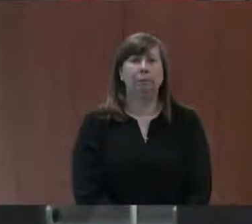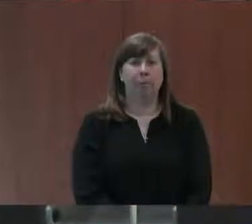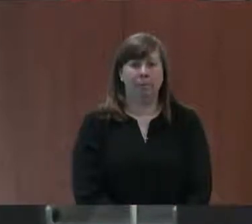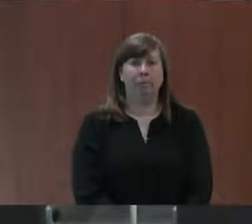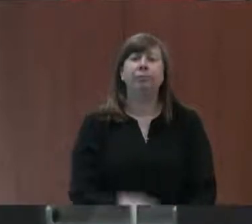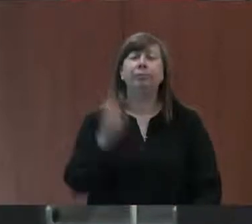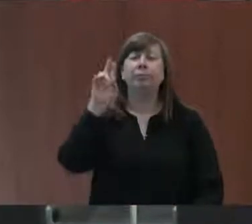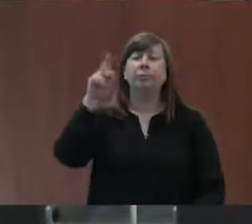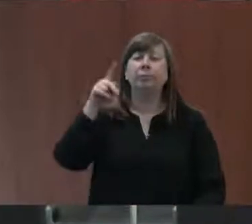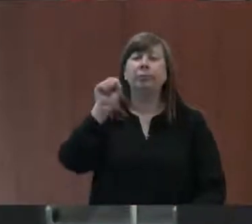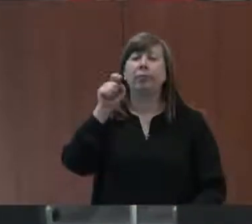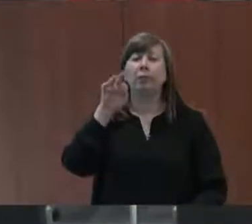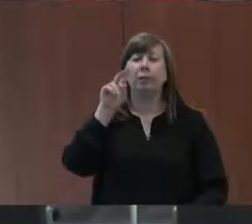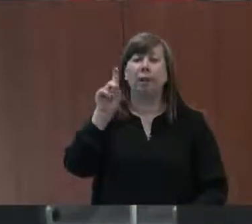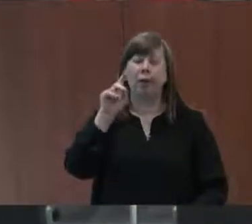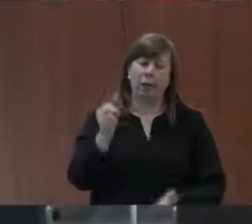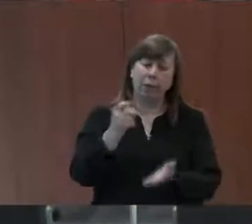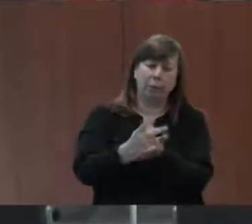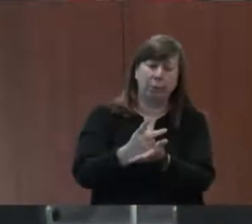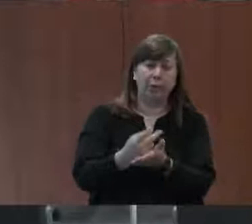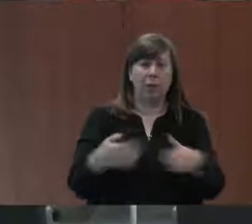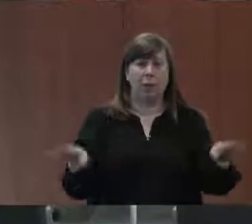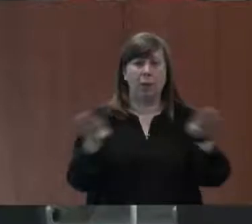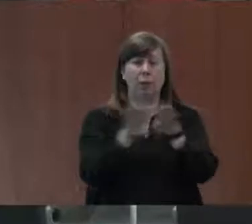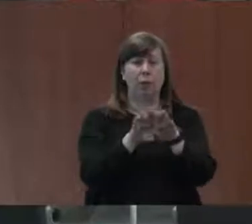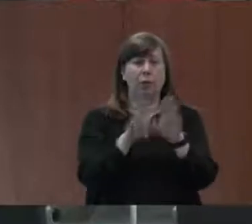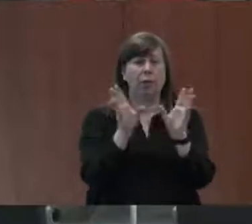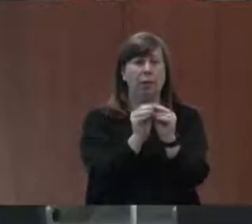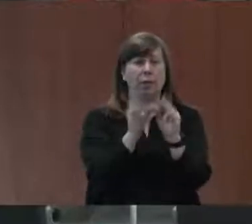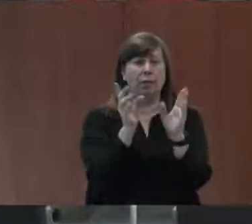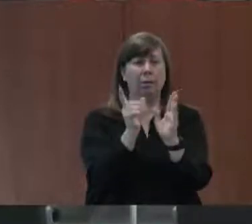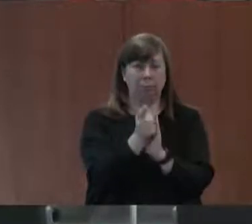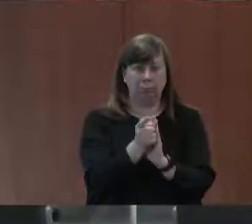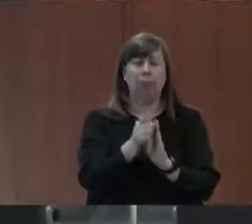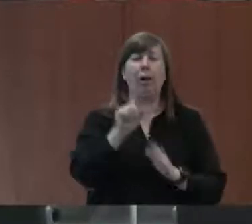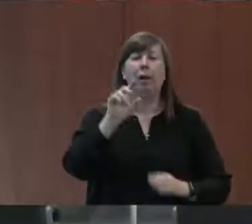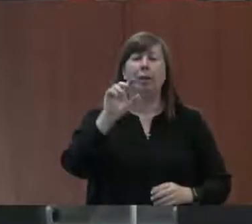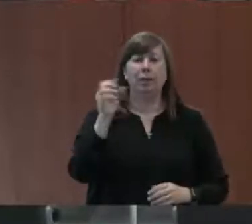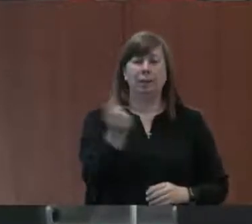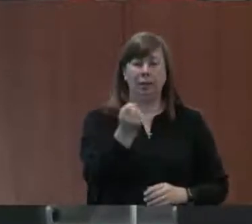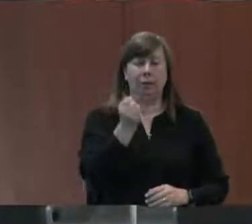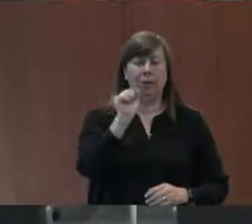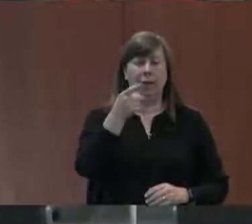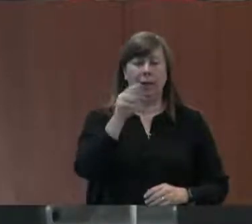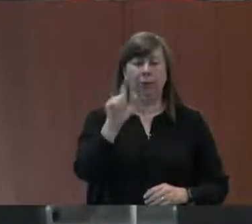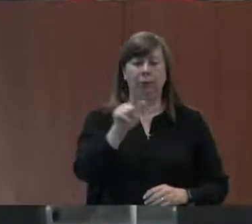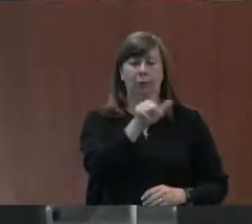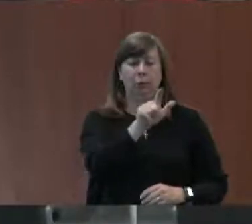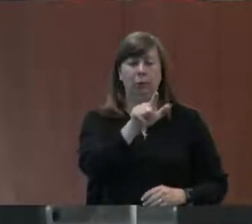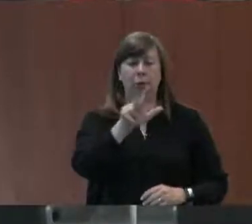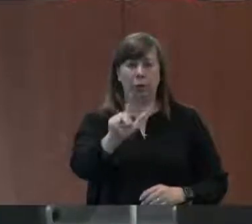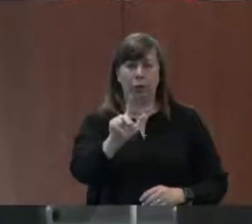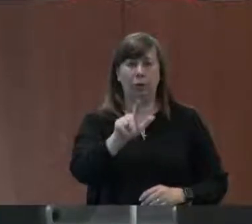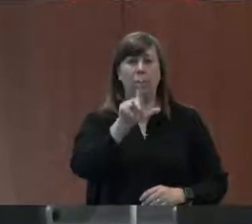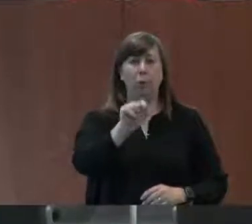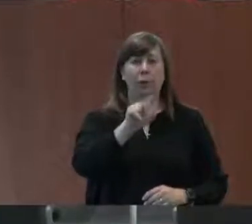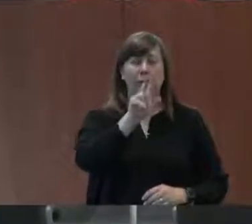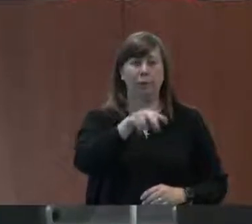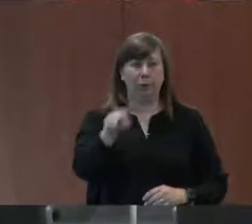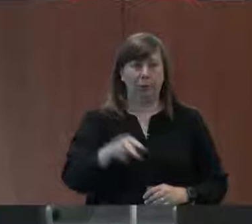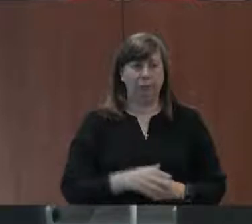Vice President Stauffer, I move for the approval of the closed session minutes dated Saturday, April 23rd,